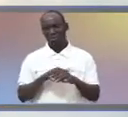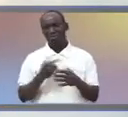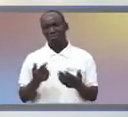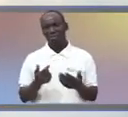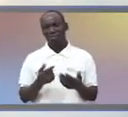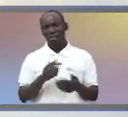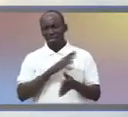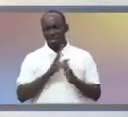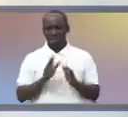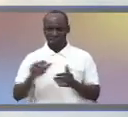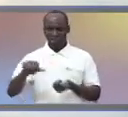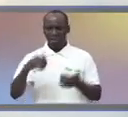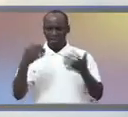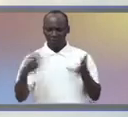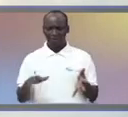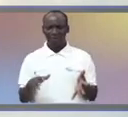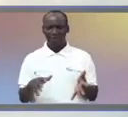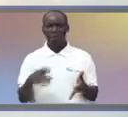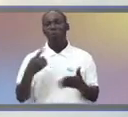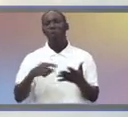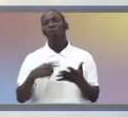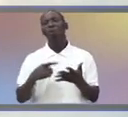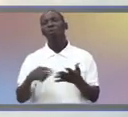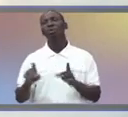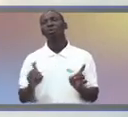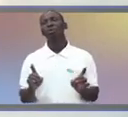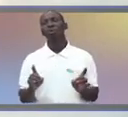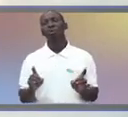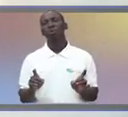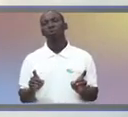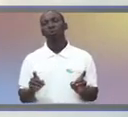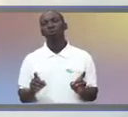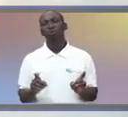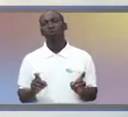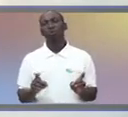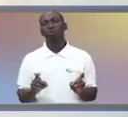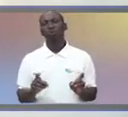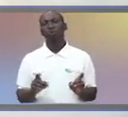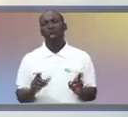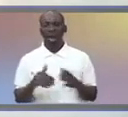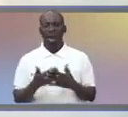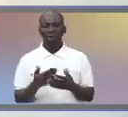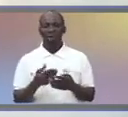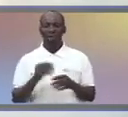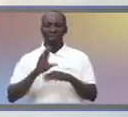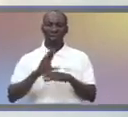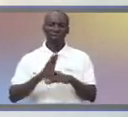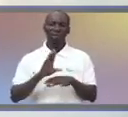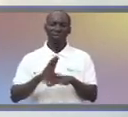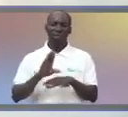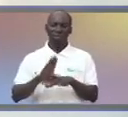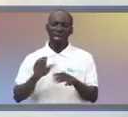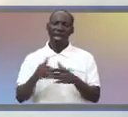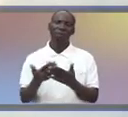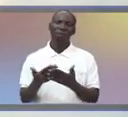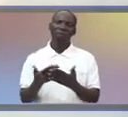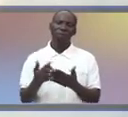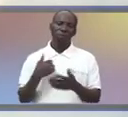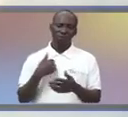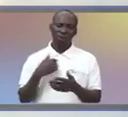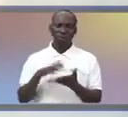no a omo somo na osomo nso ye behu se anamo niema num obrodi